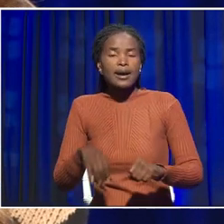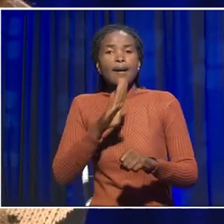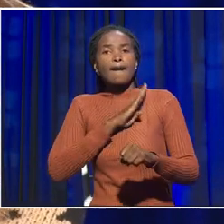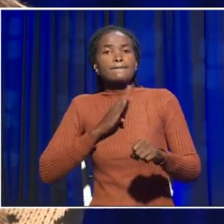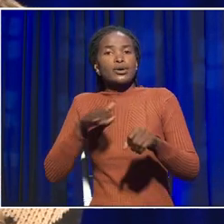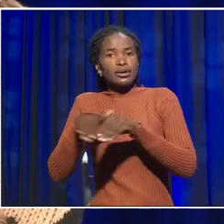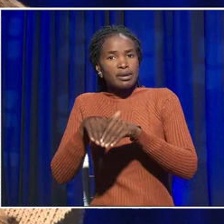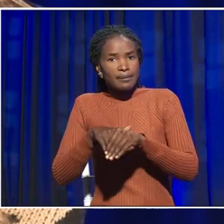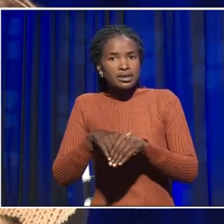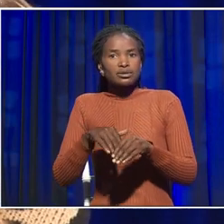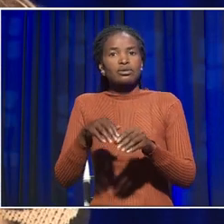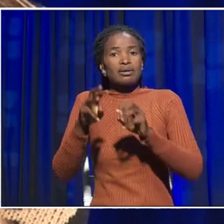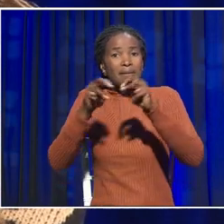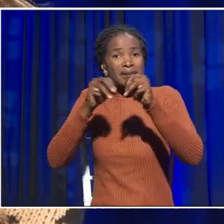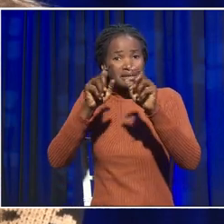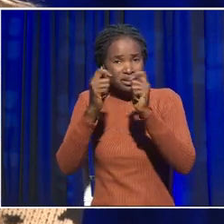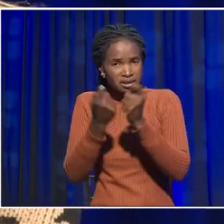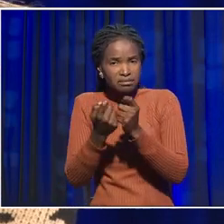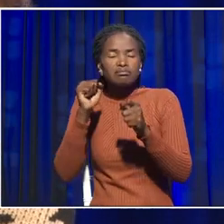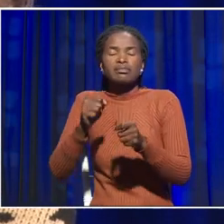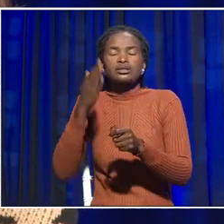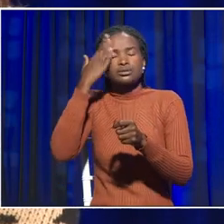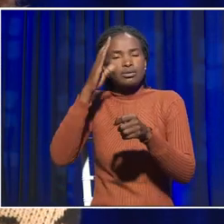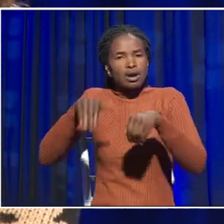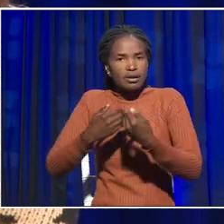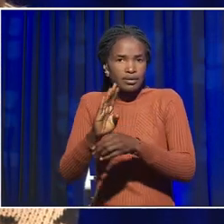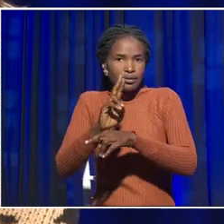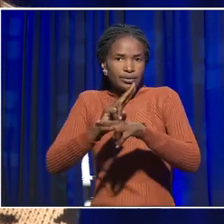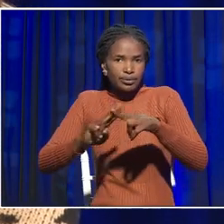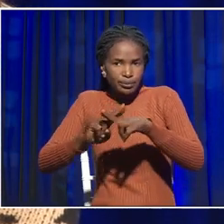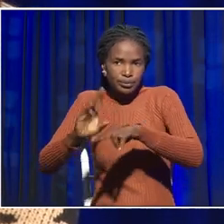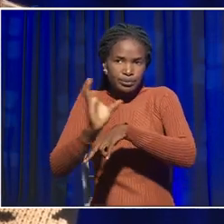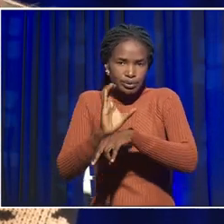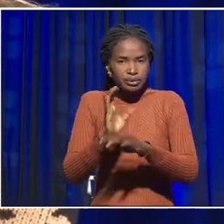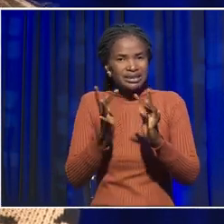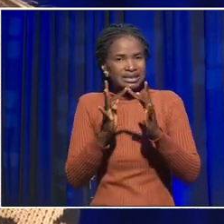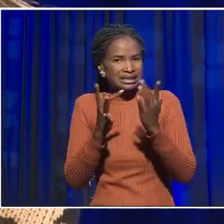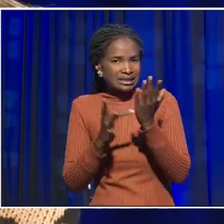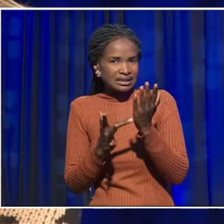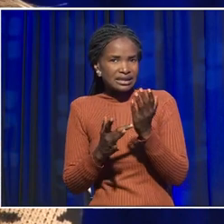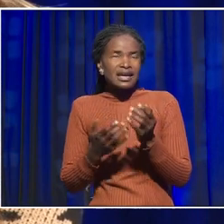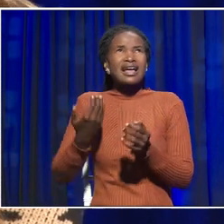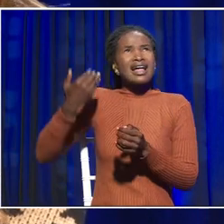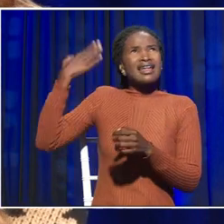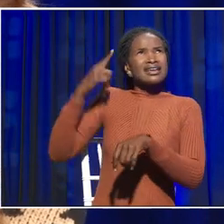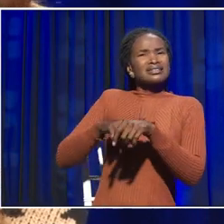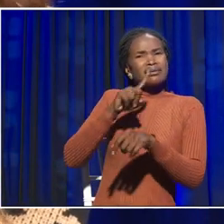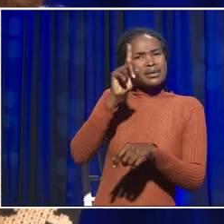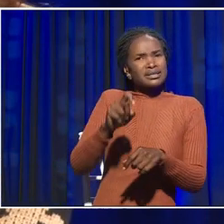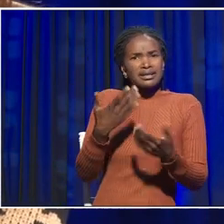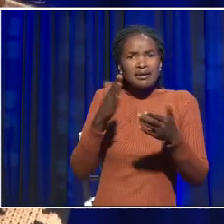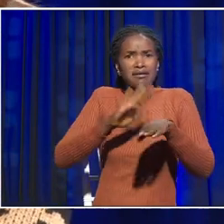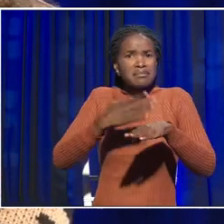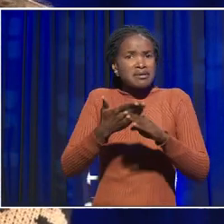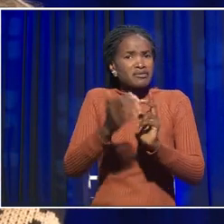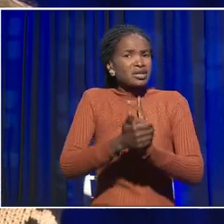exco. To your point, last time there was a very tricky question asking, what do you do if the you know, if the leadership